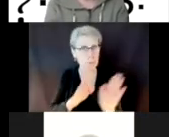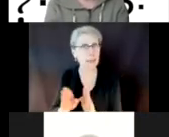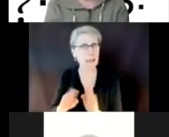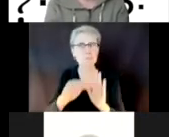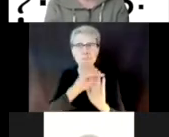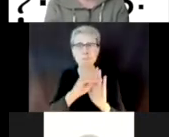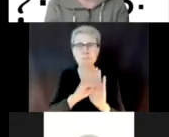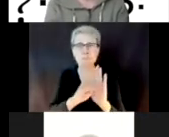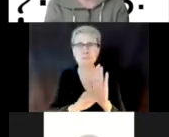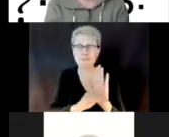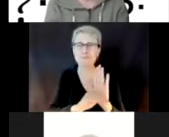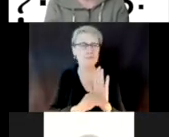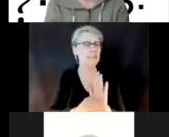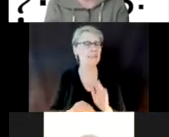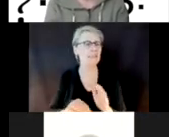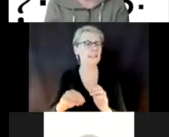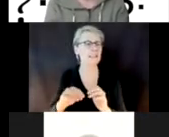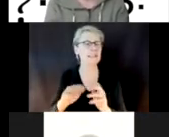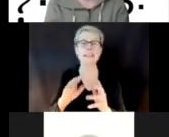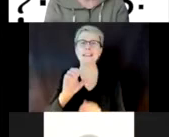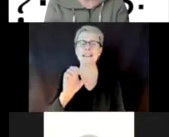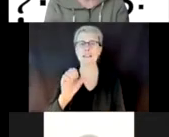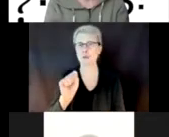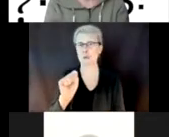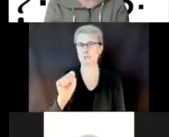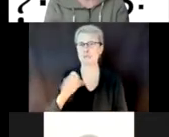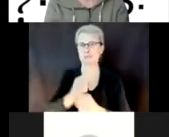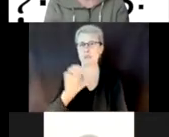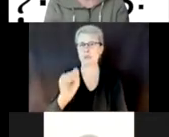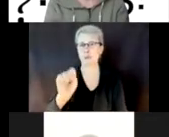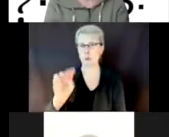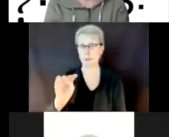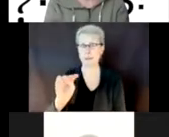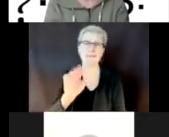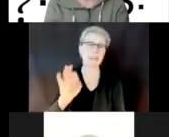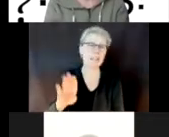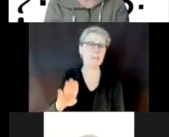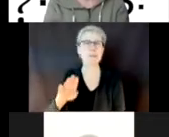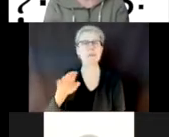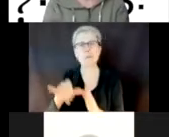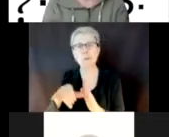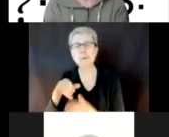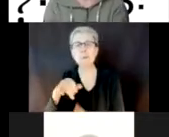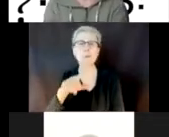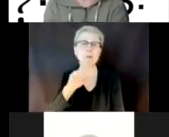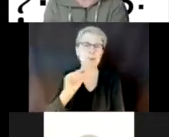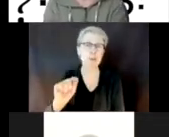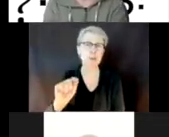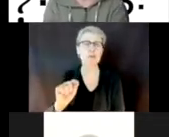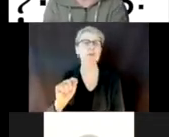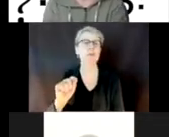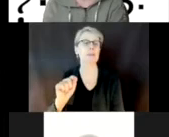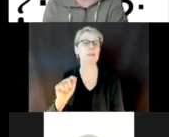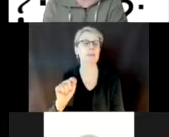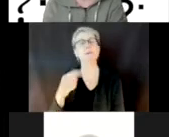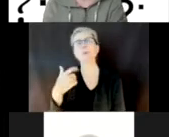Social media and planning for it can be super overwhelming. And I've tried to boil it down to a